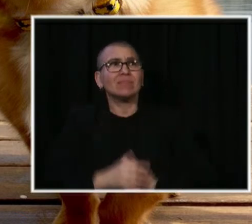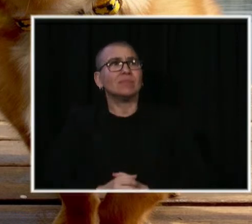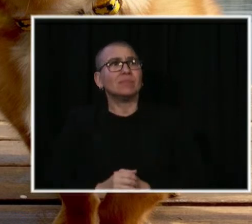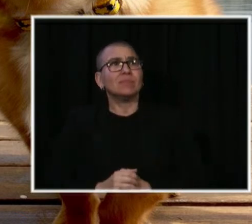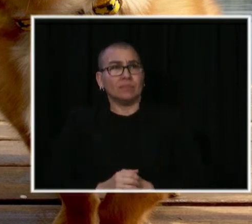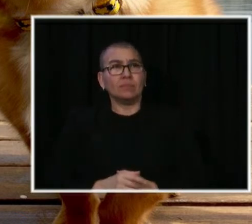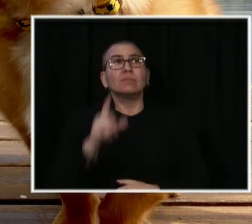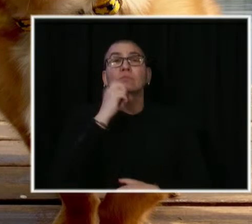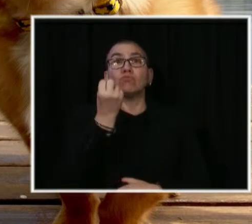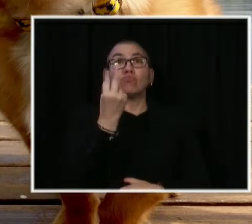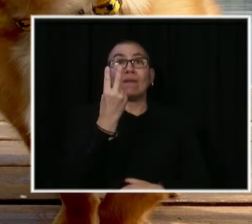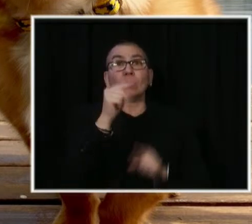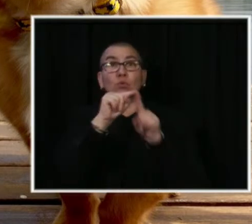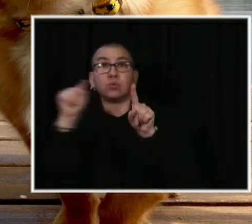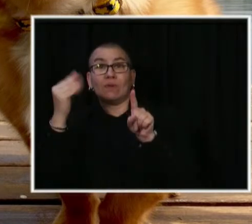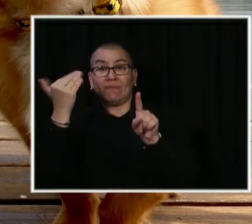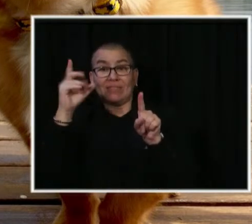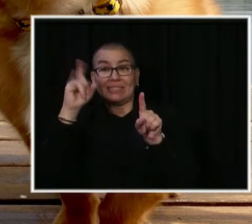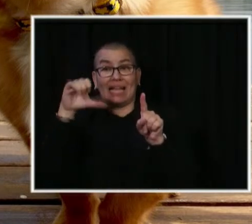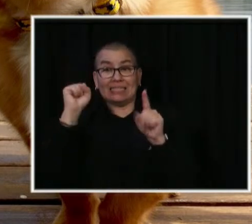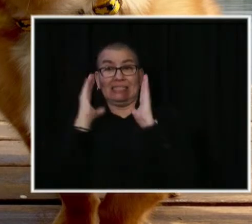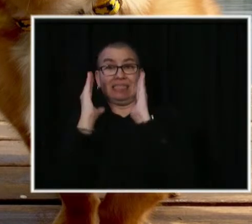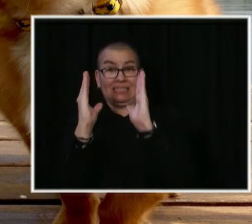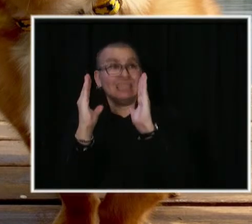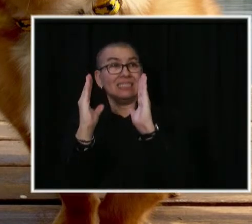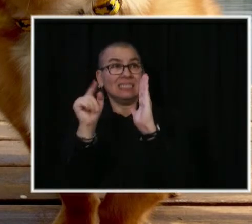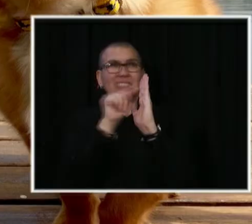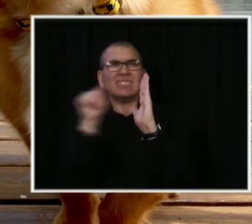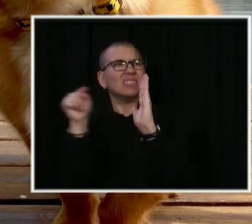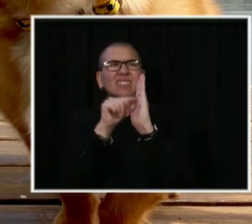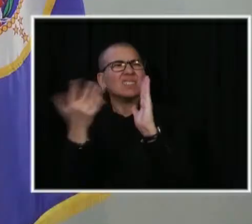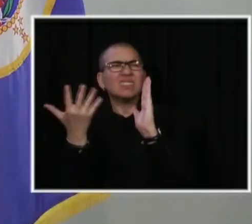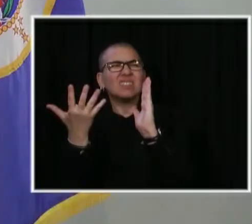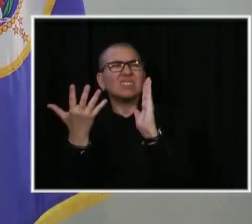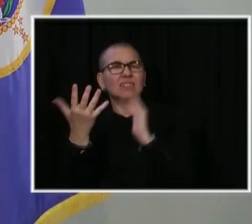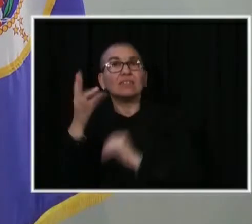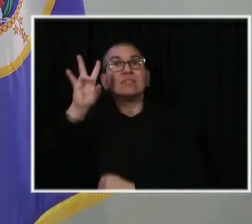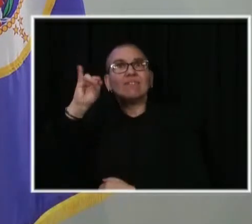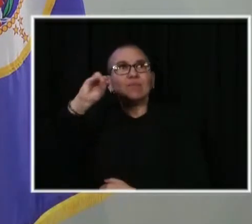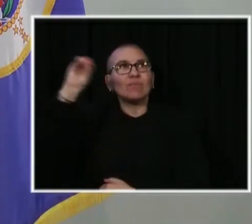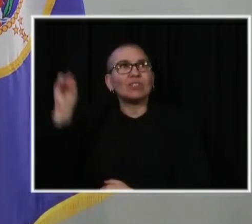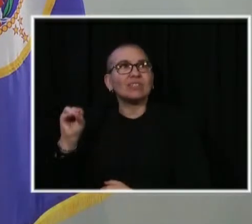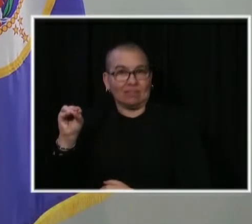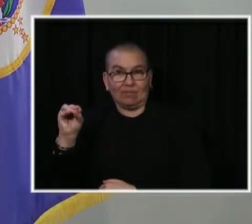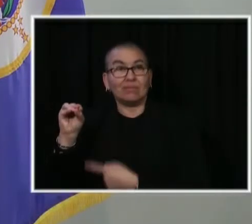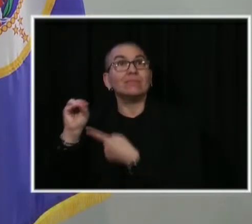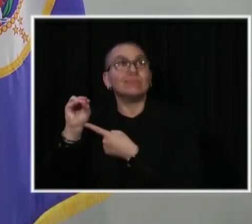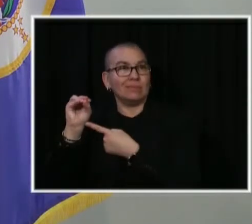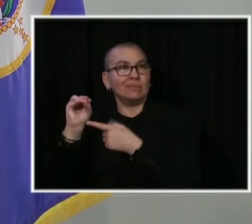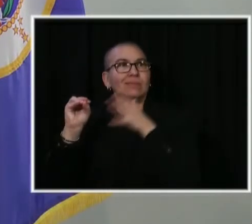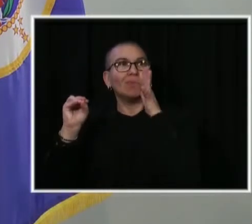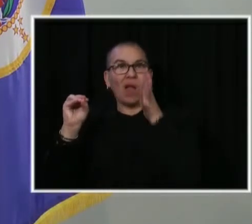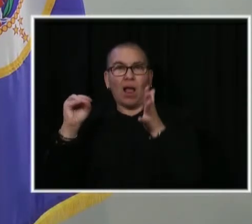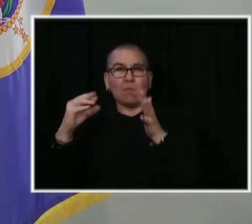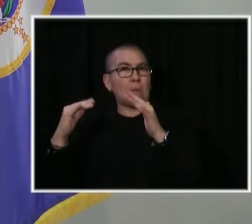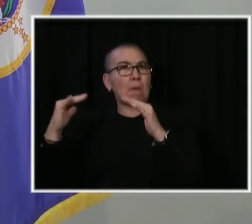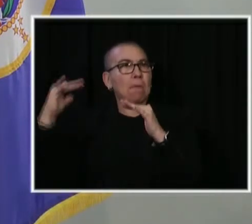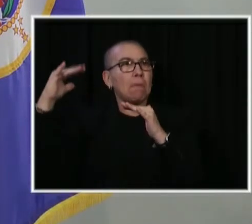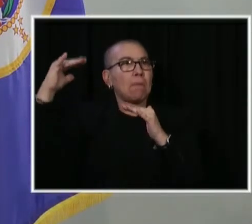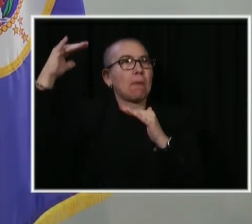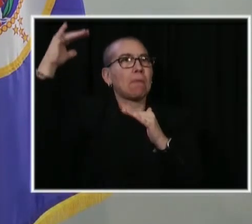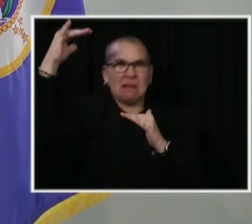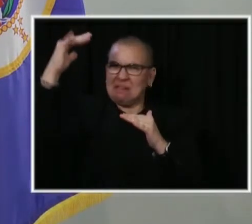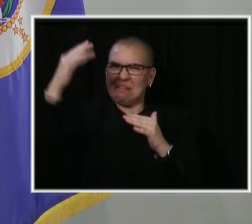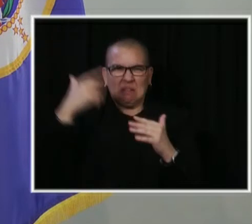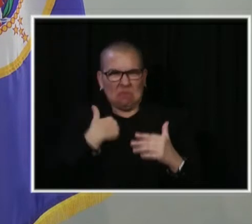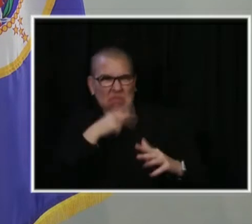consists of about 284,000 young Minnesotans. 70% of that is about 200,000. We can have the doses to get them done. Again,